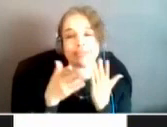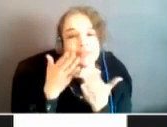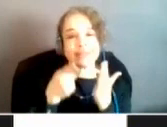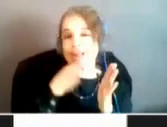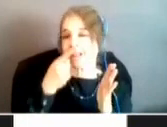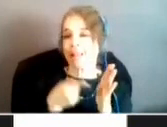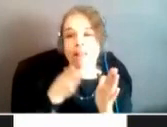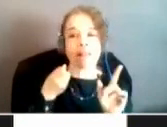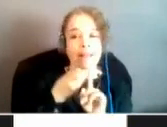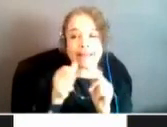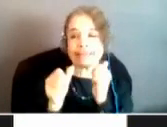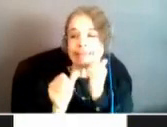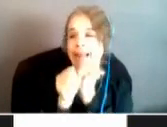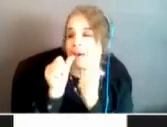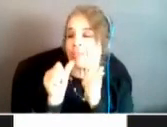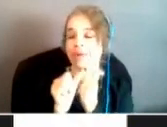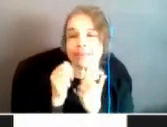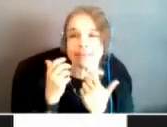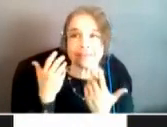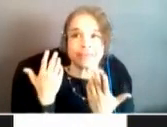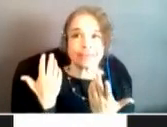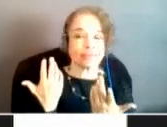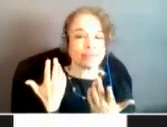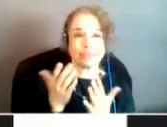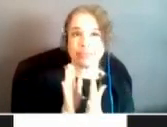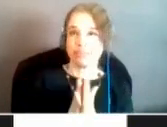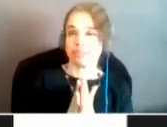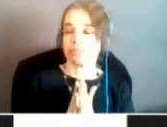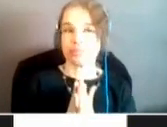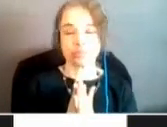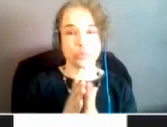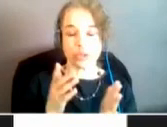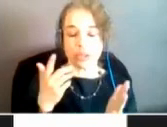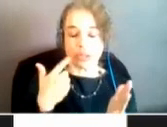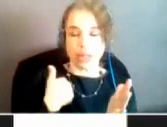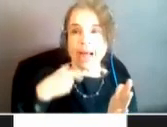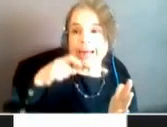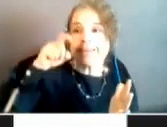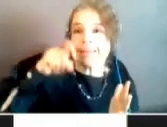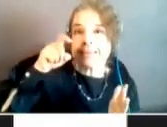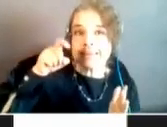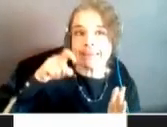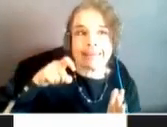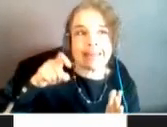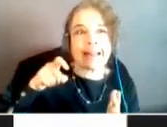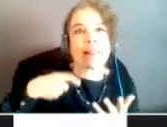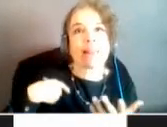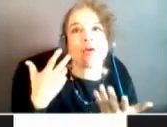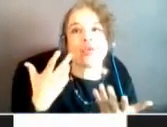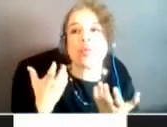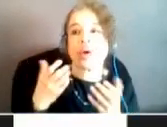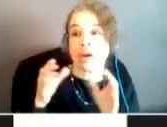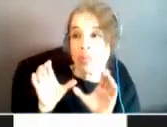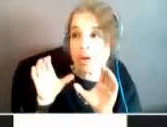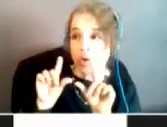sometimes collateral damage. And, and that I needed some, I want to be in a